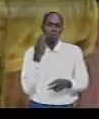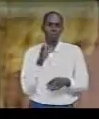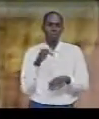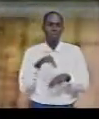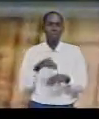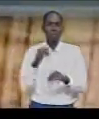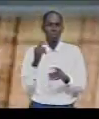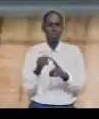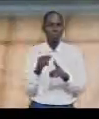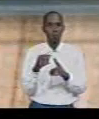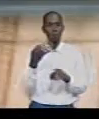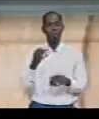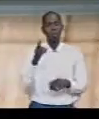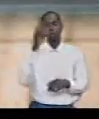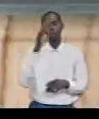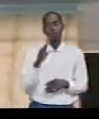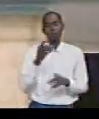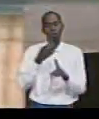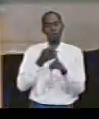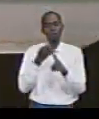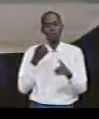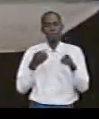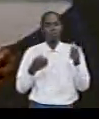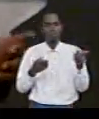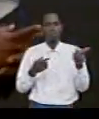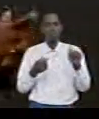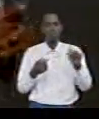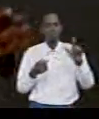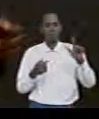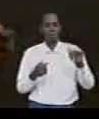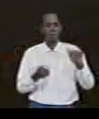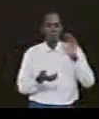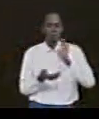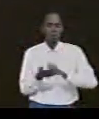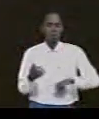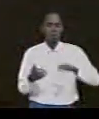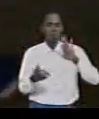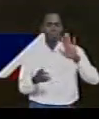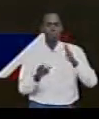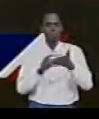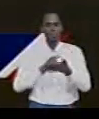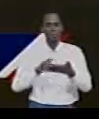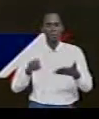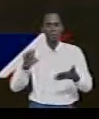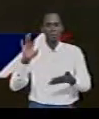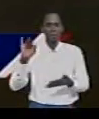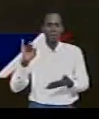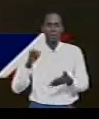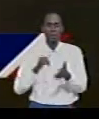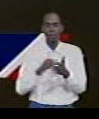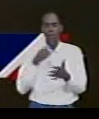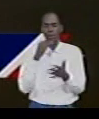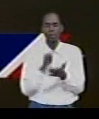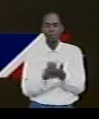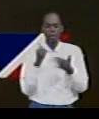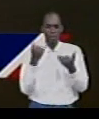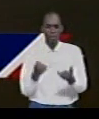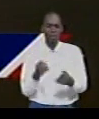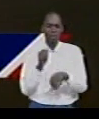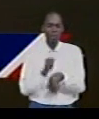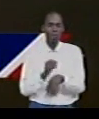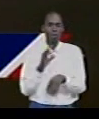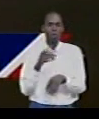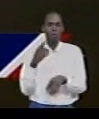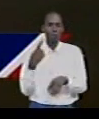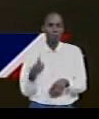and we're looking at Galatians chapter 5 from verse 19. It says in verse 19, now the works of the flesh are